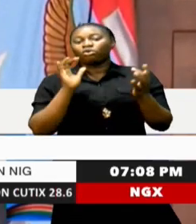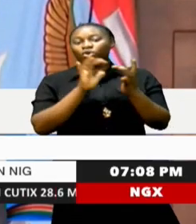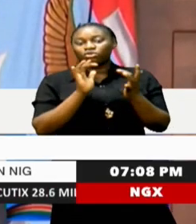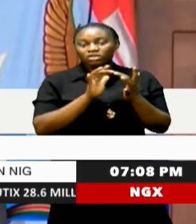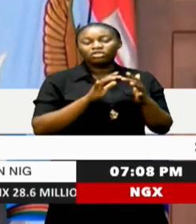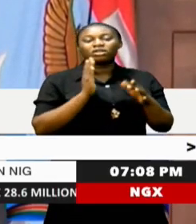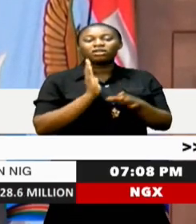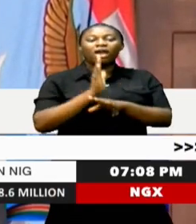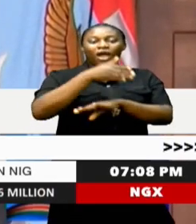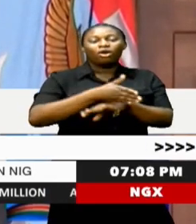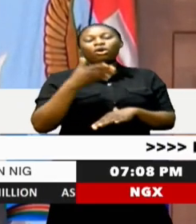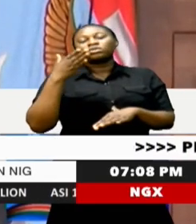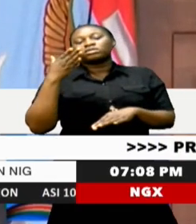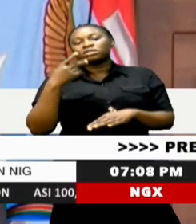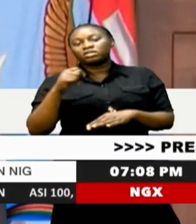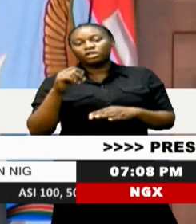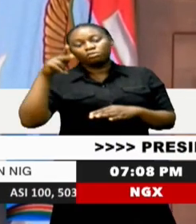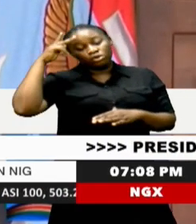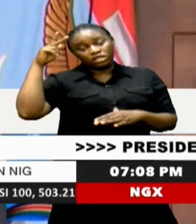across the political divide